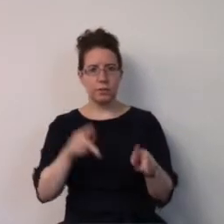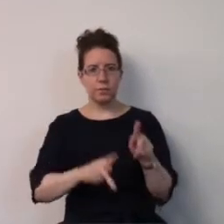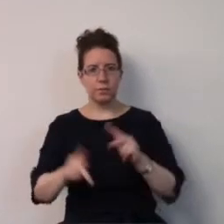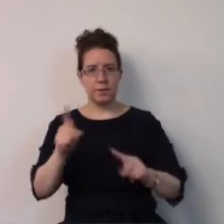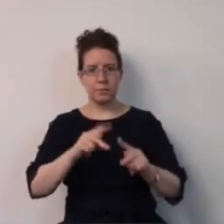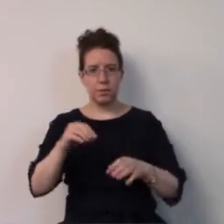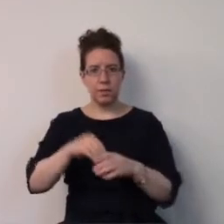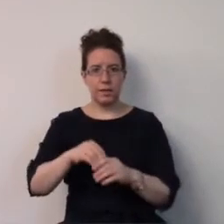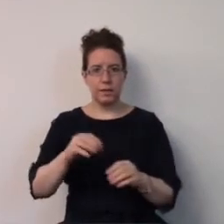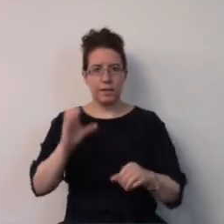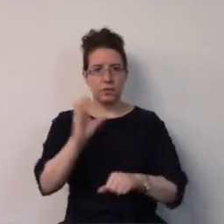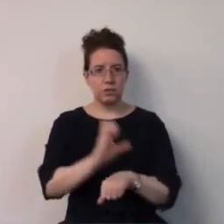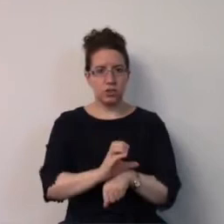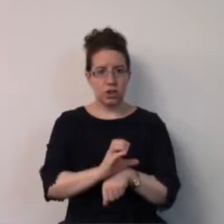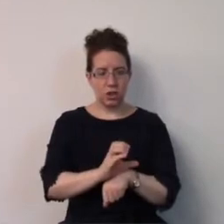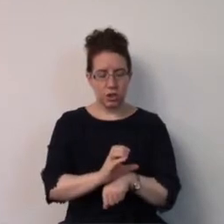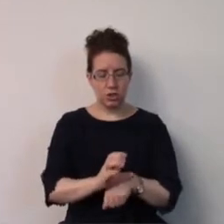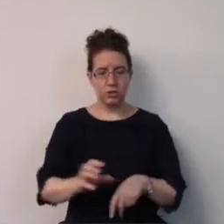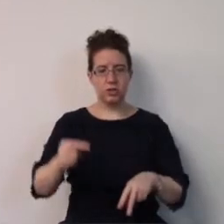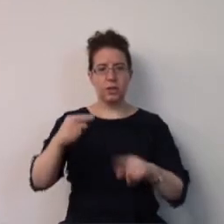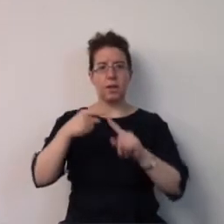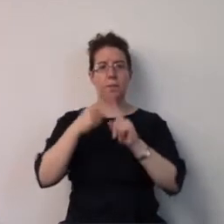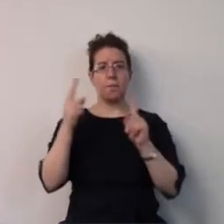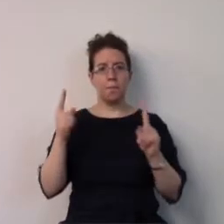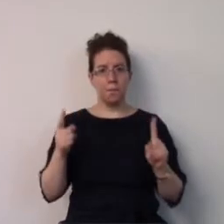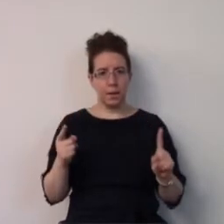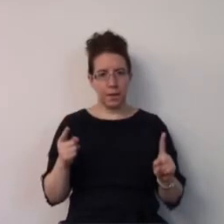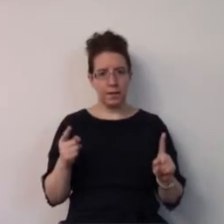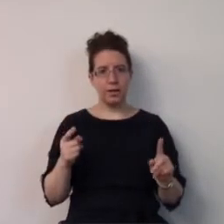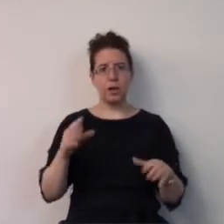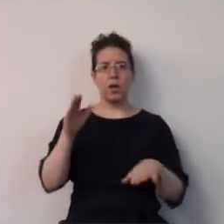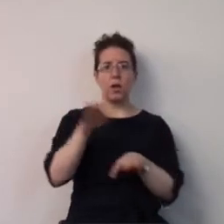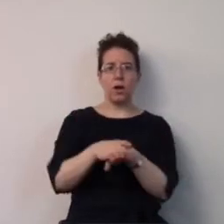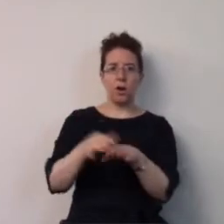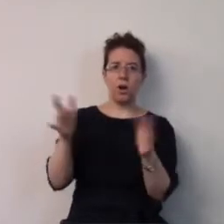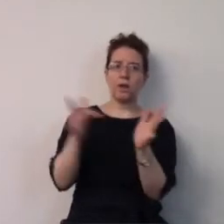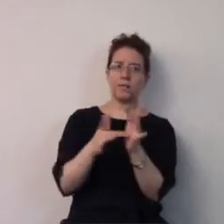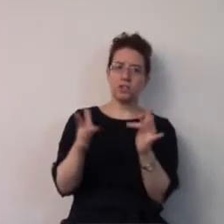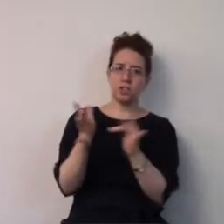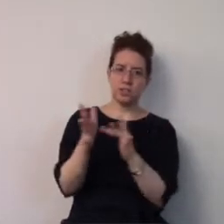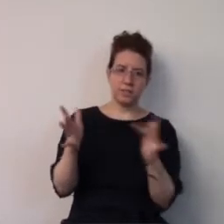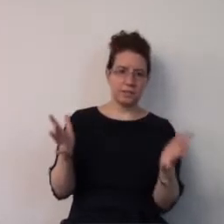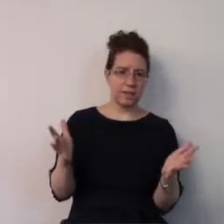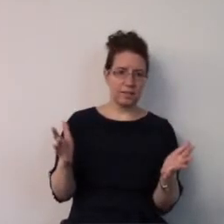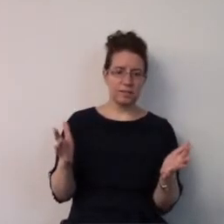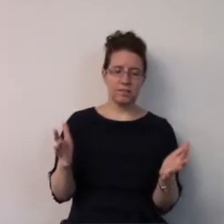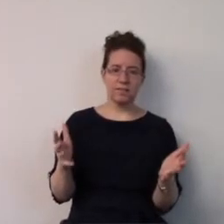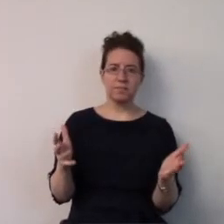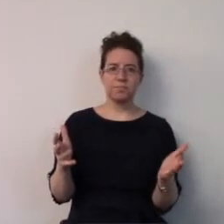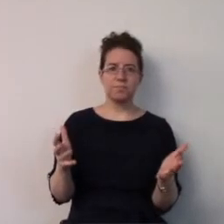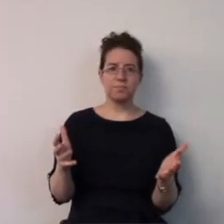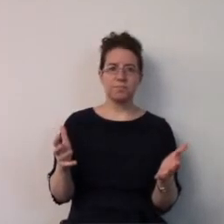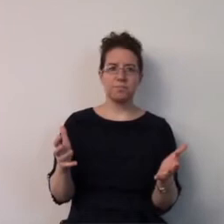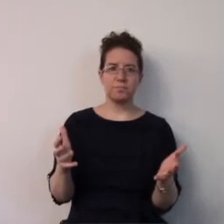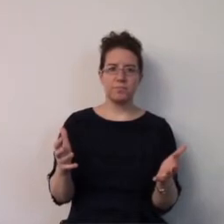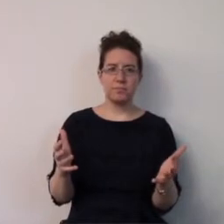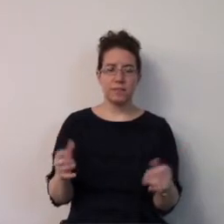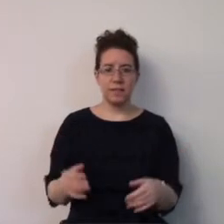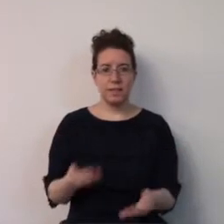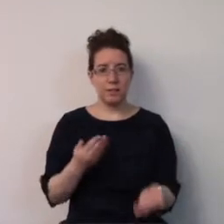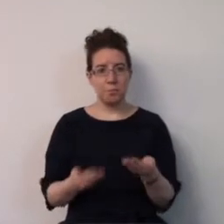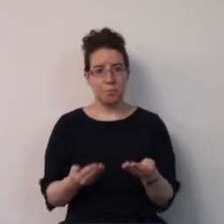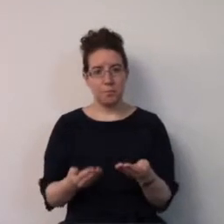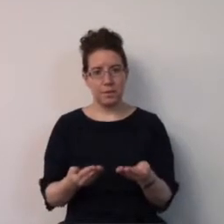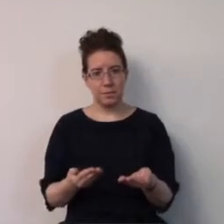to get your eyes on Jesus. Amen. You might be looking at some tear. You need to get your eyes on Jesus. Hallelujah. You need to